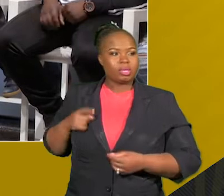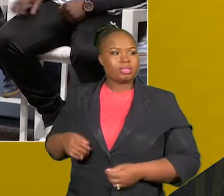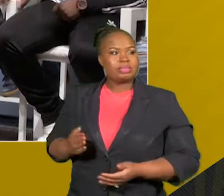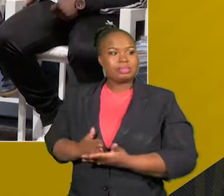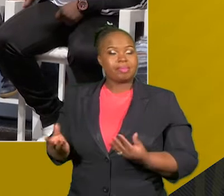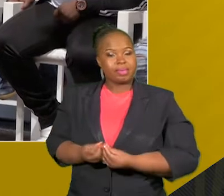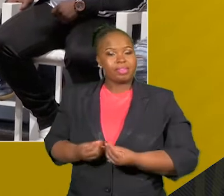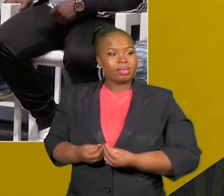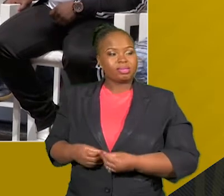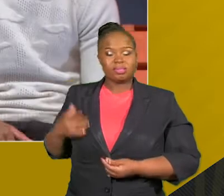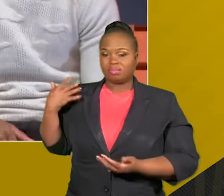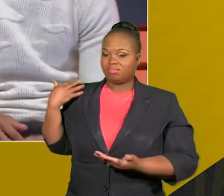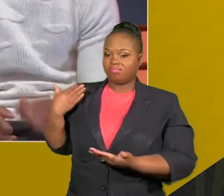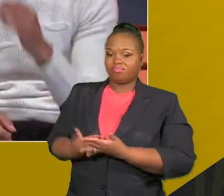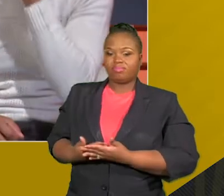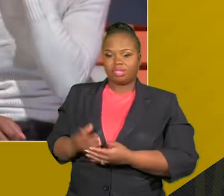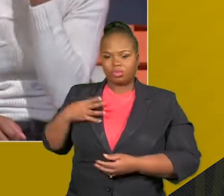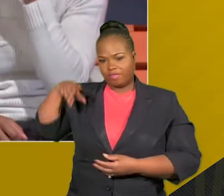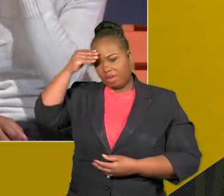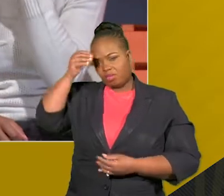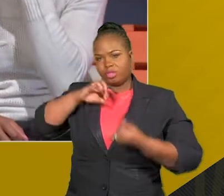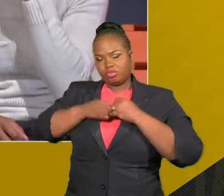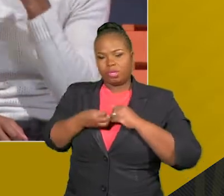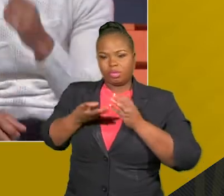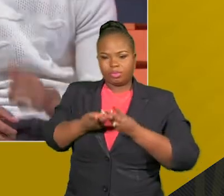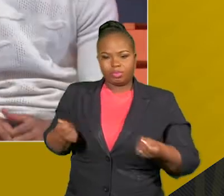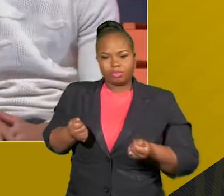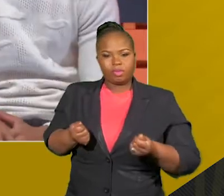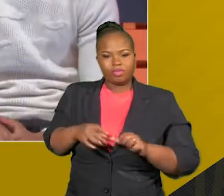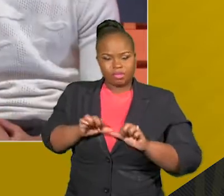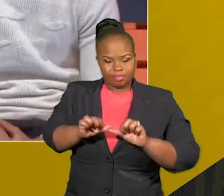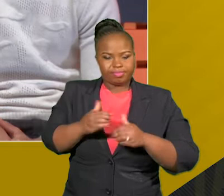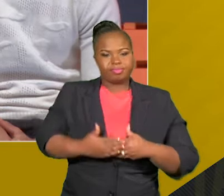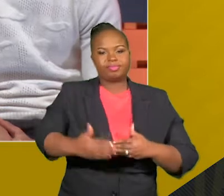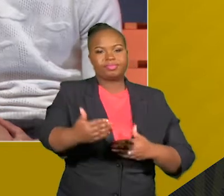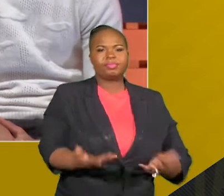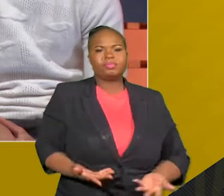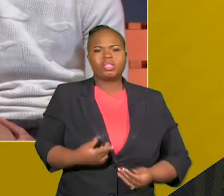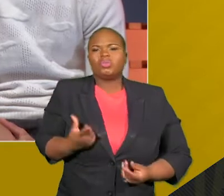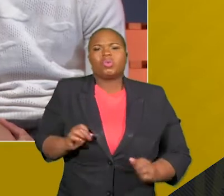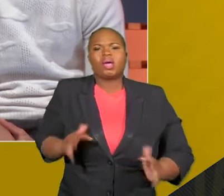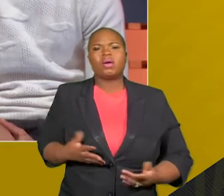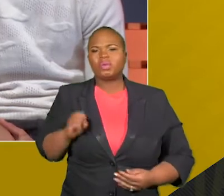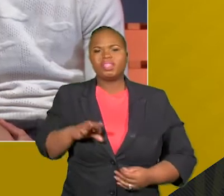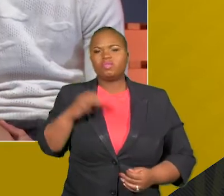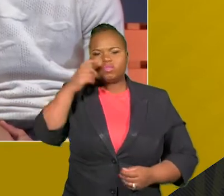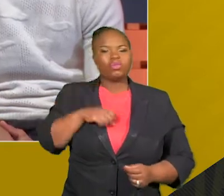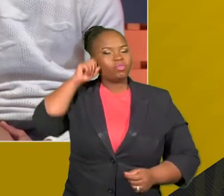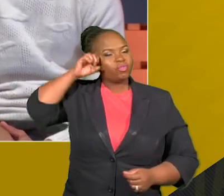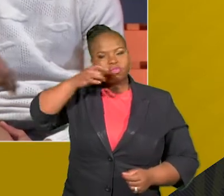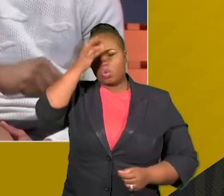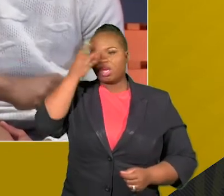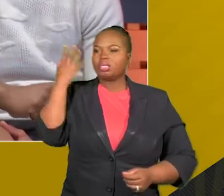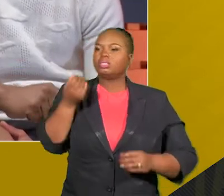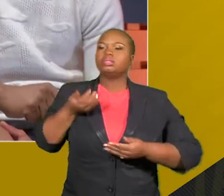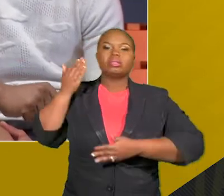things that we have learned, then we must unlearn them and relearn. And how can we do that if we do not diagnose